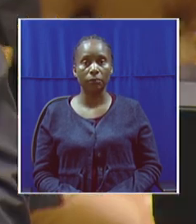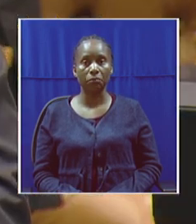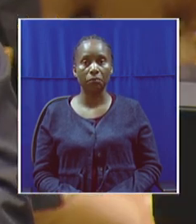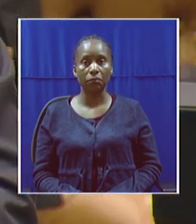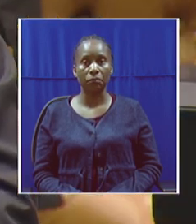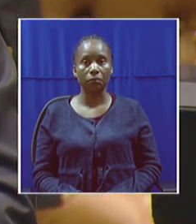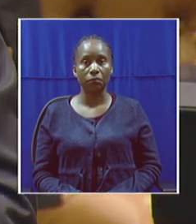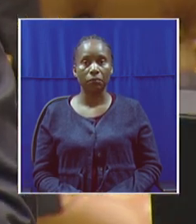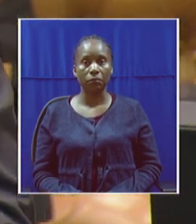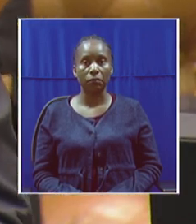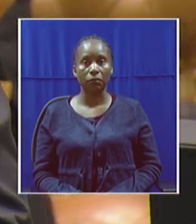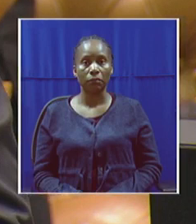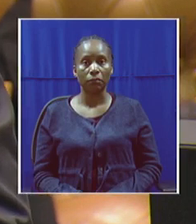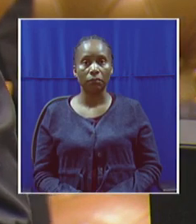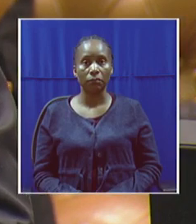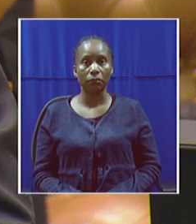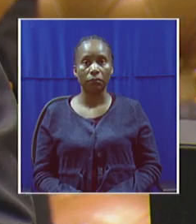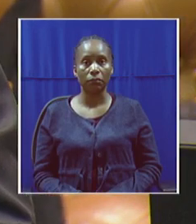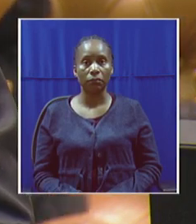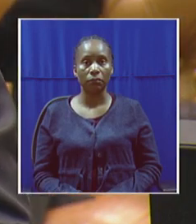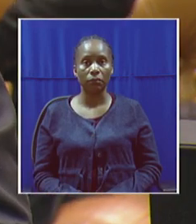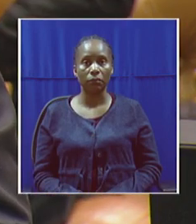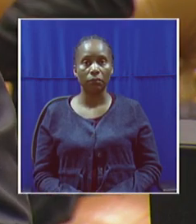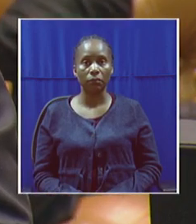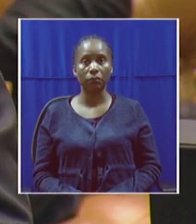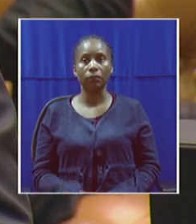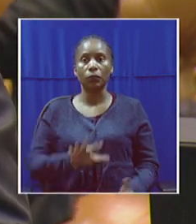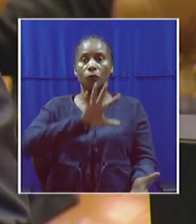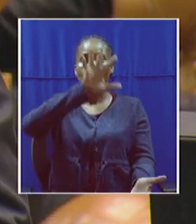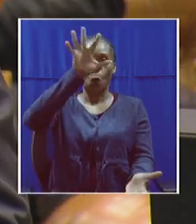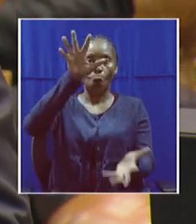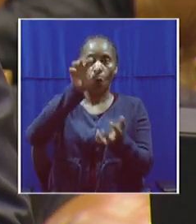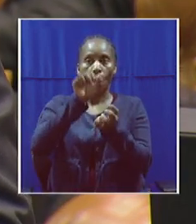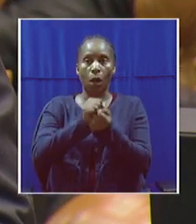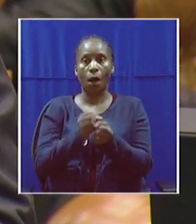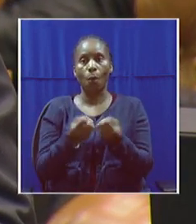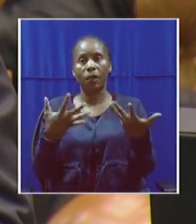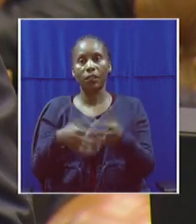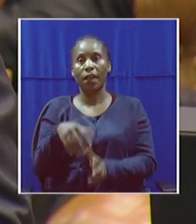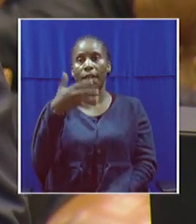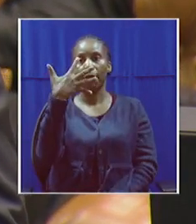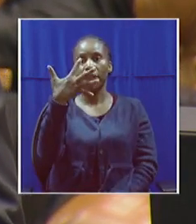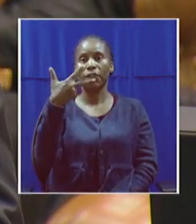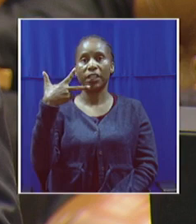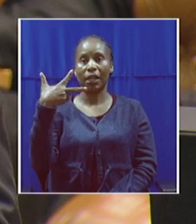total is 68 million